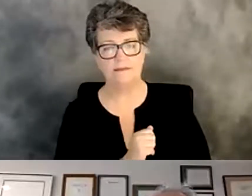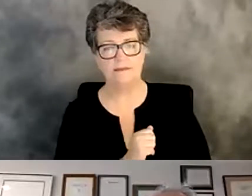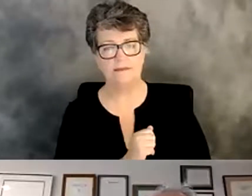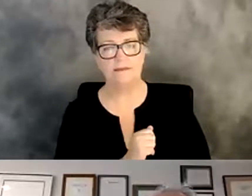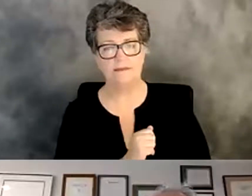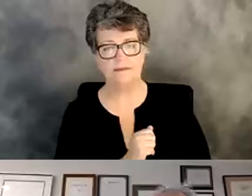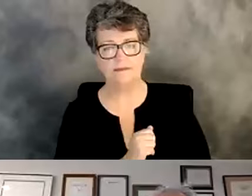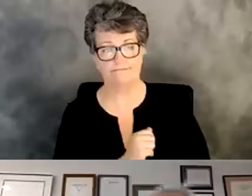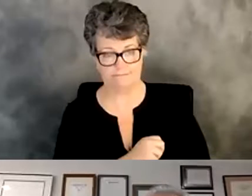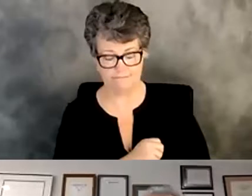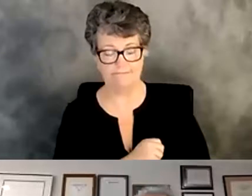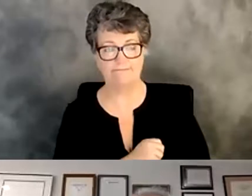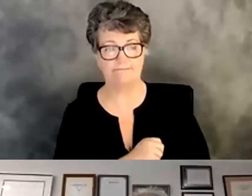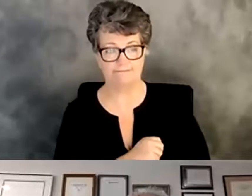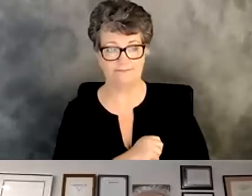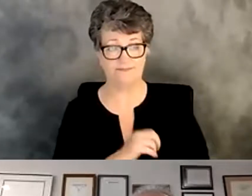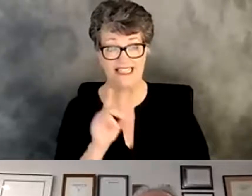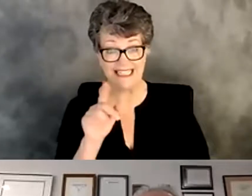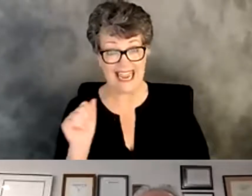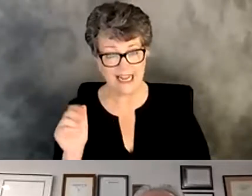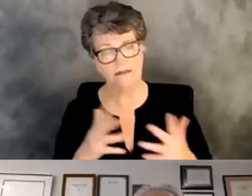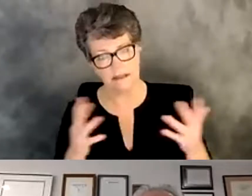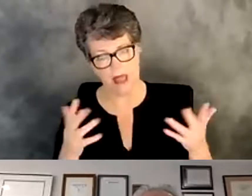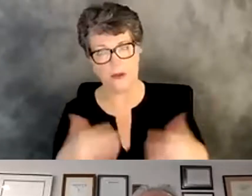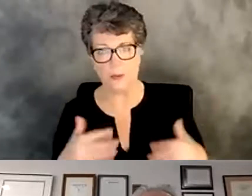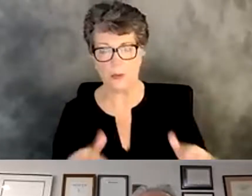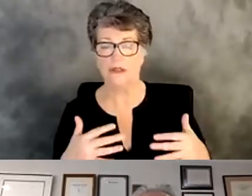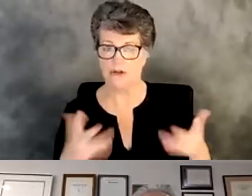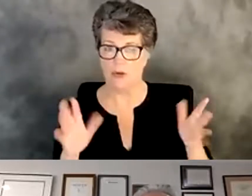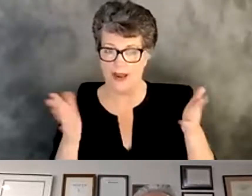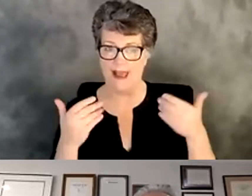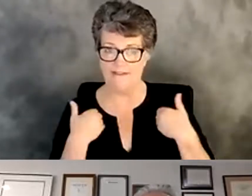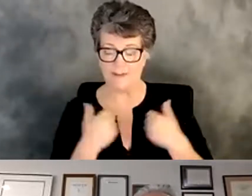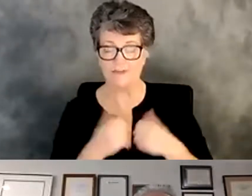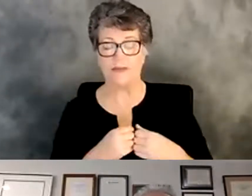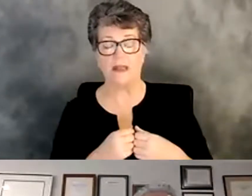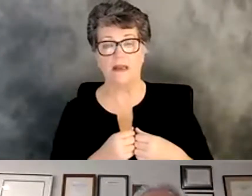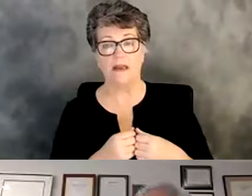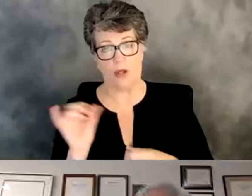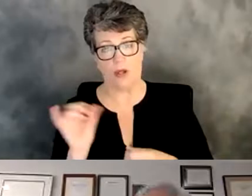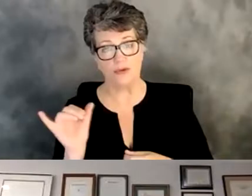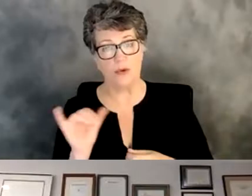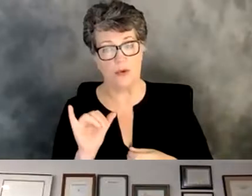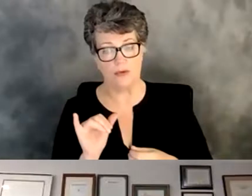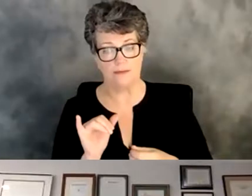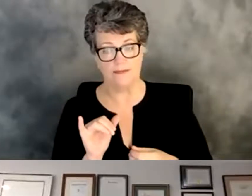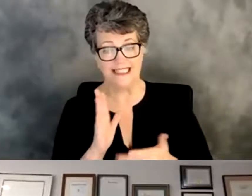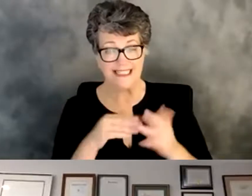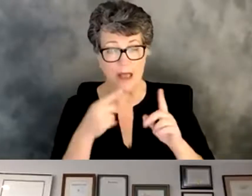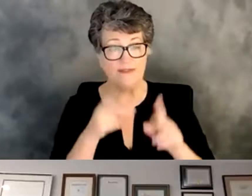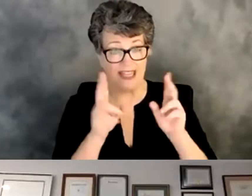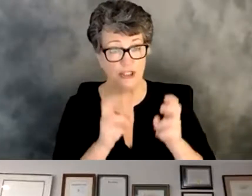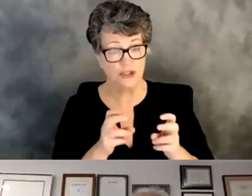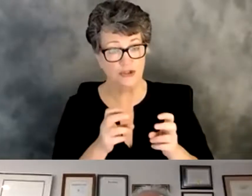there is a lot of data that is in the dashboard already, including some pieces that get at some of the issues that you